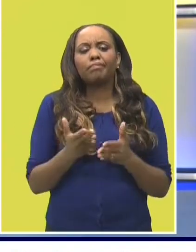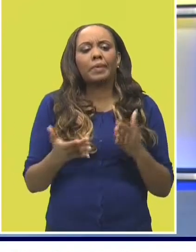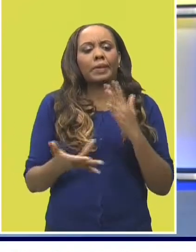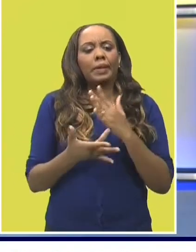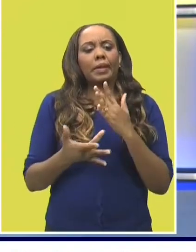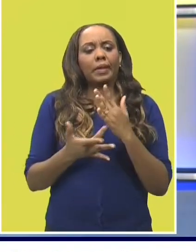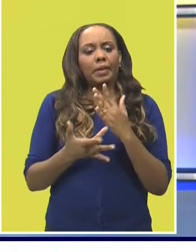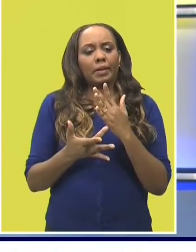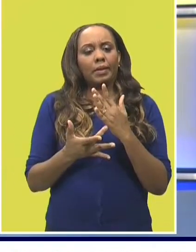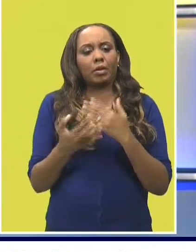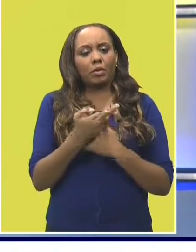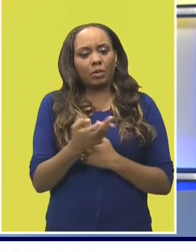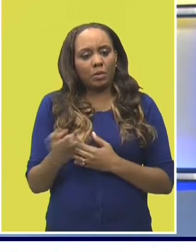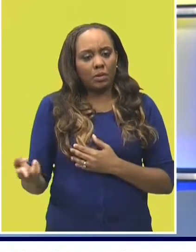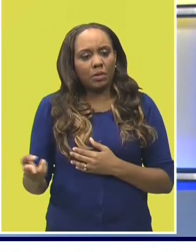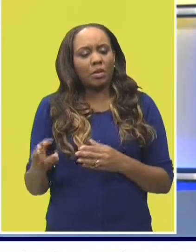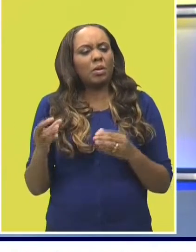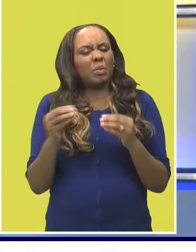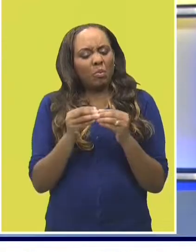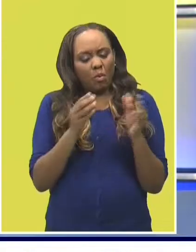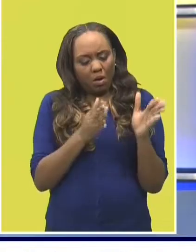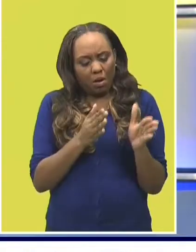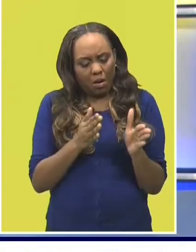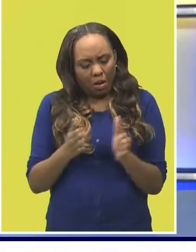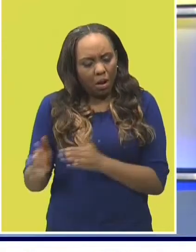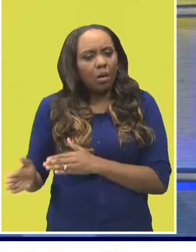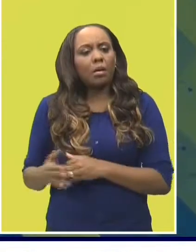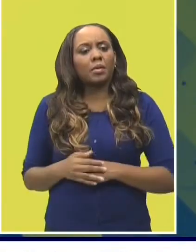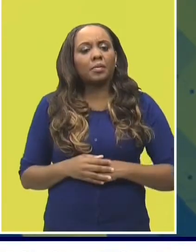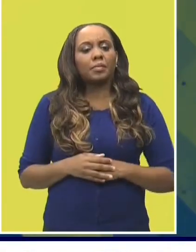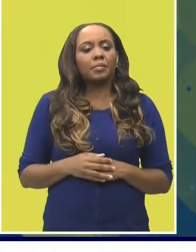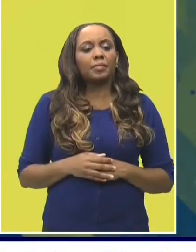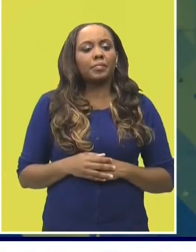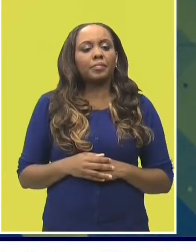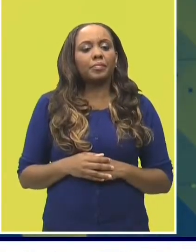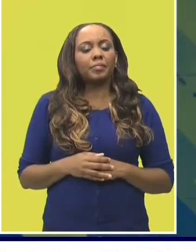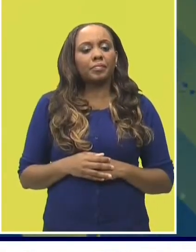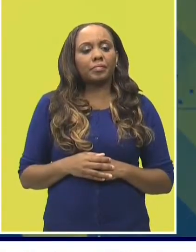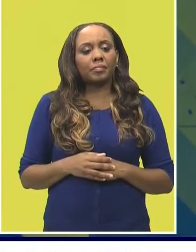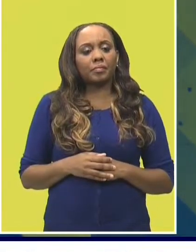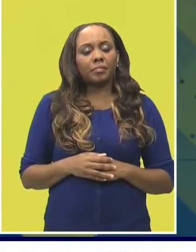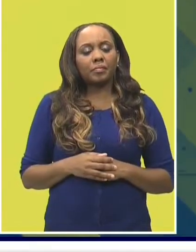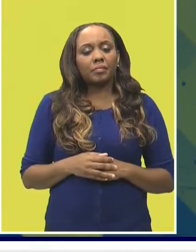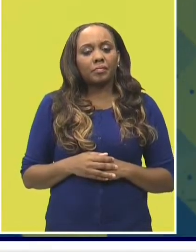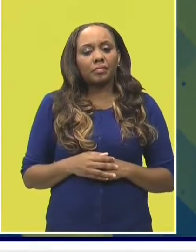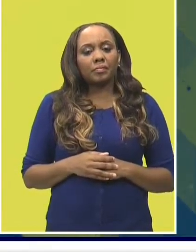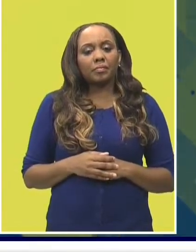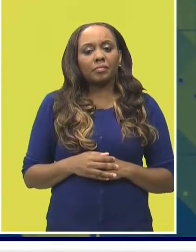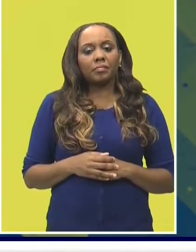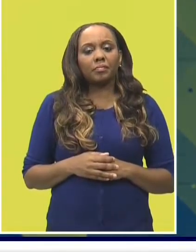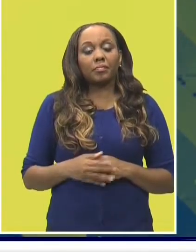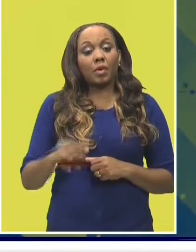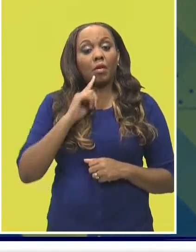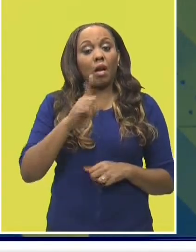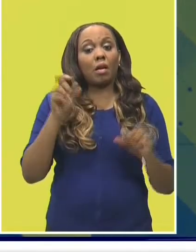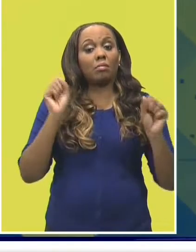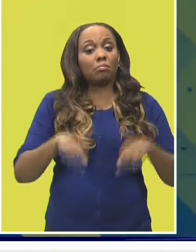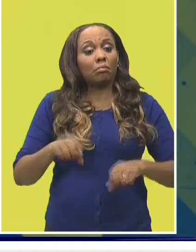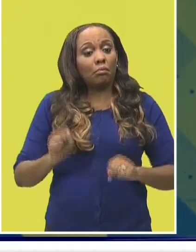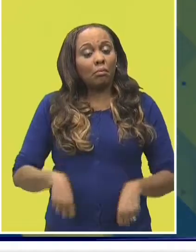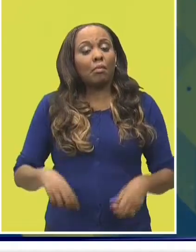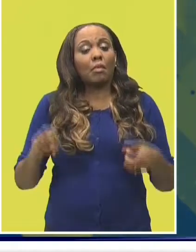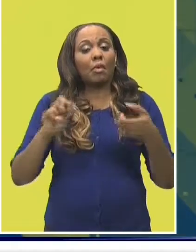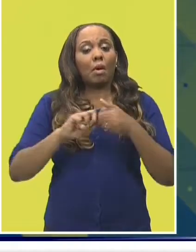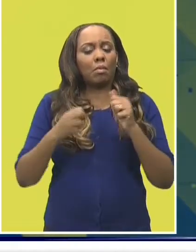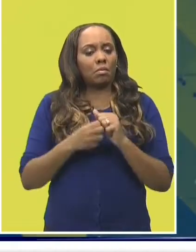CARTAC's technical resources more strategically. At the end of the day, there is still a very real capacity issue. We